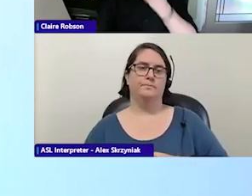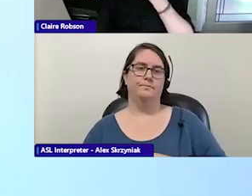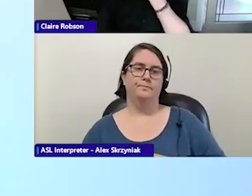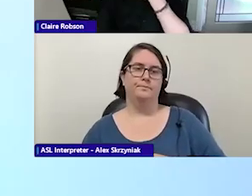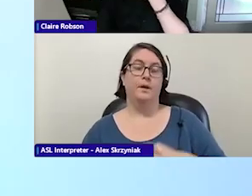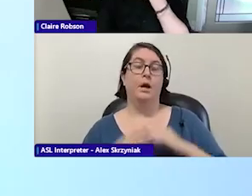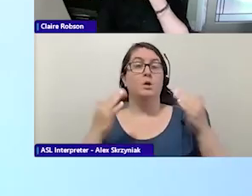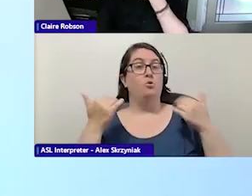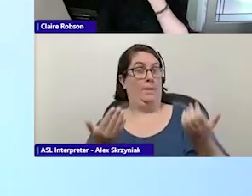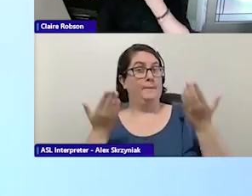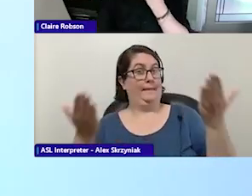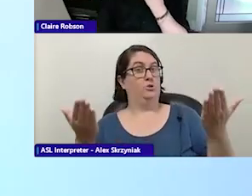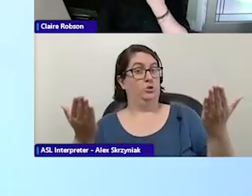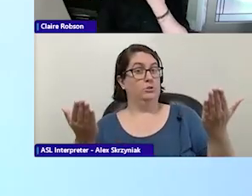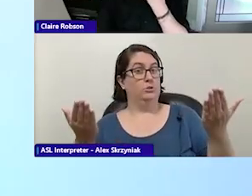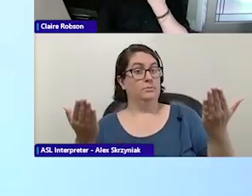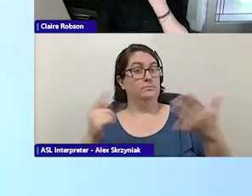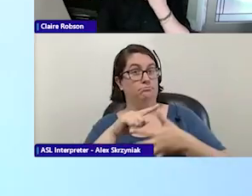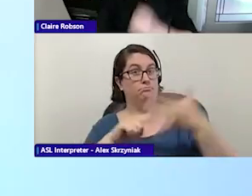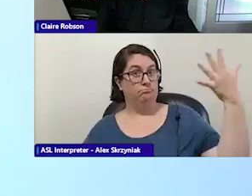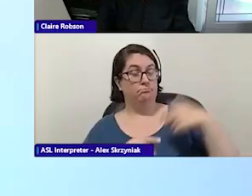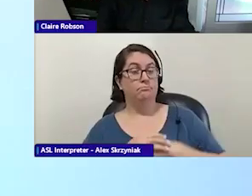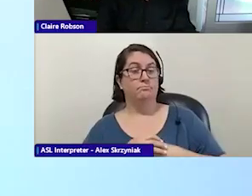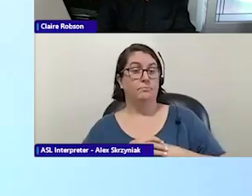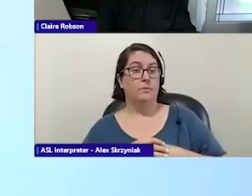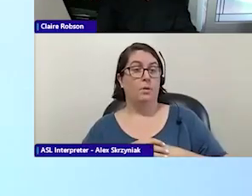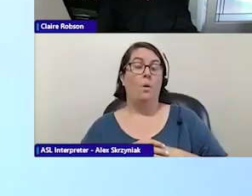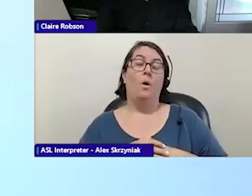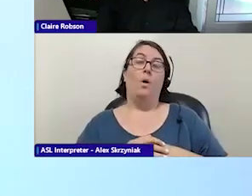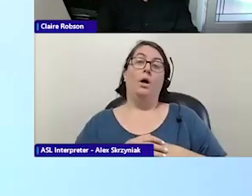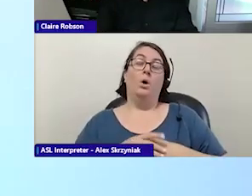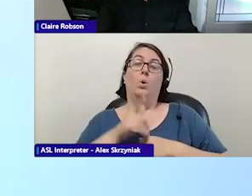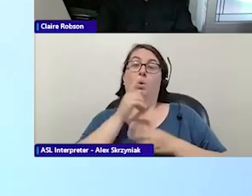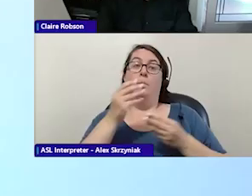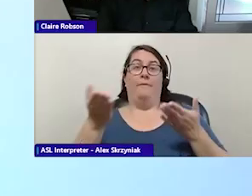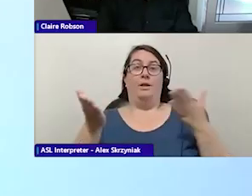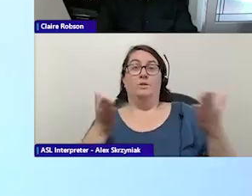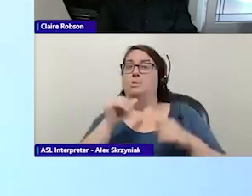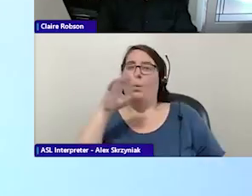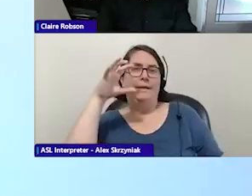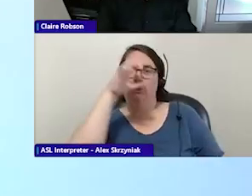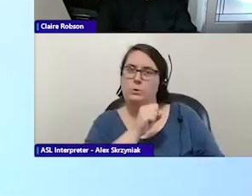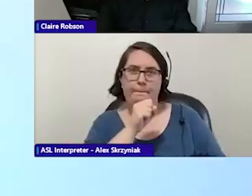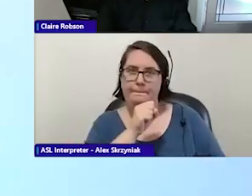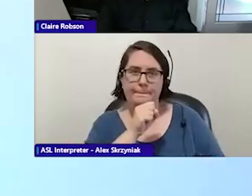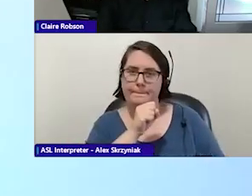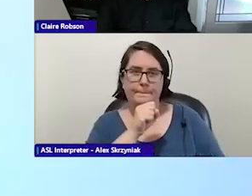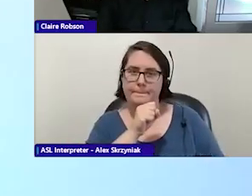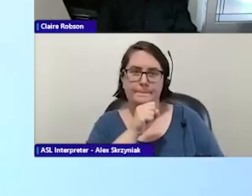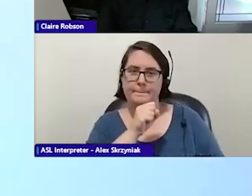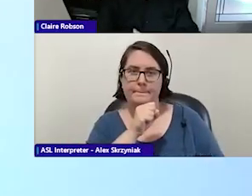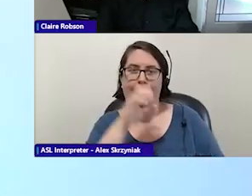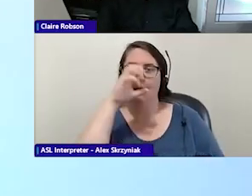Our recommendations then are that service providers should not assume cis